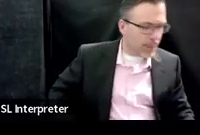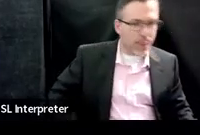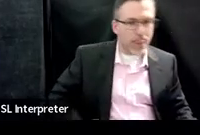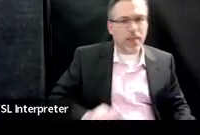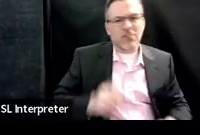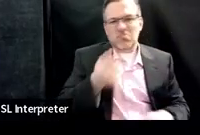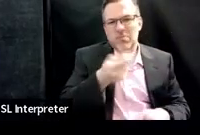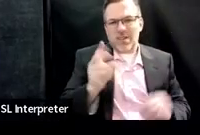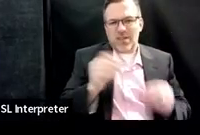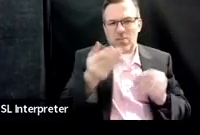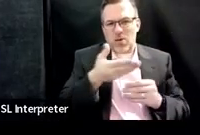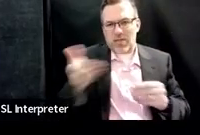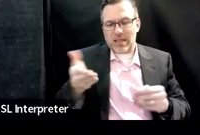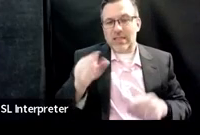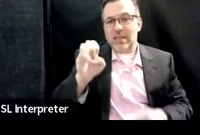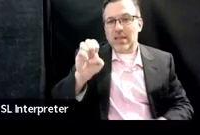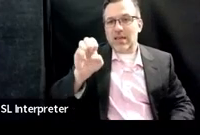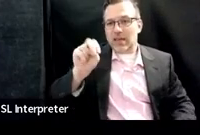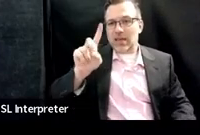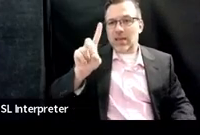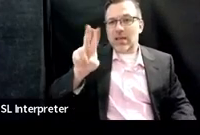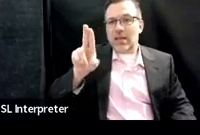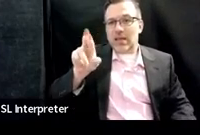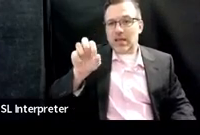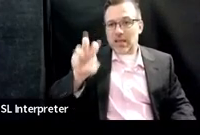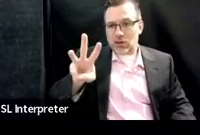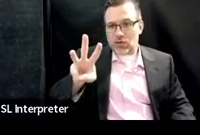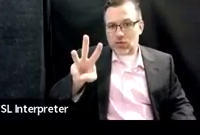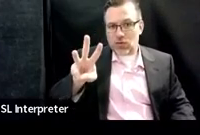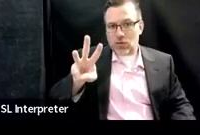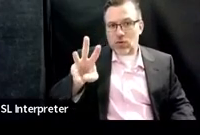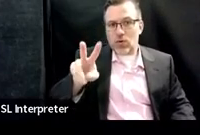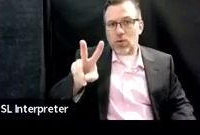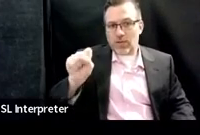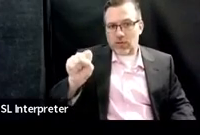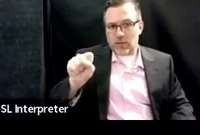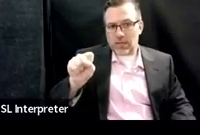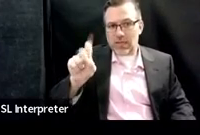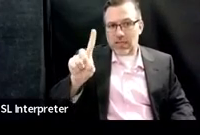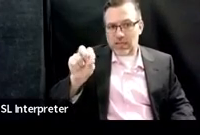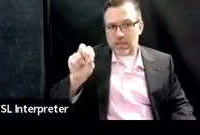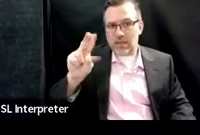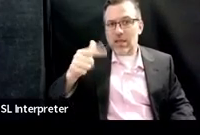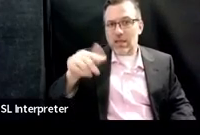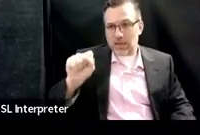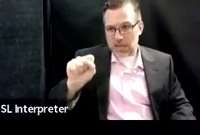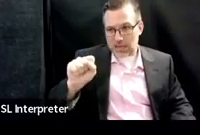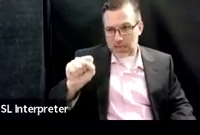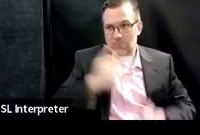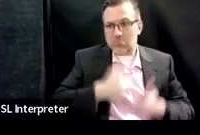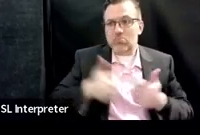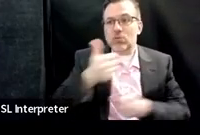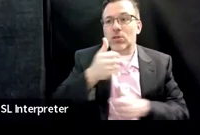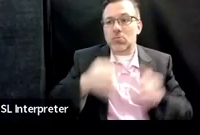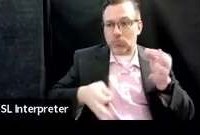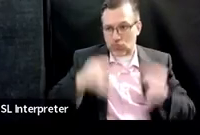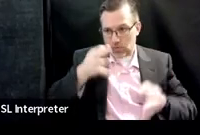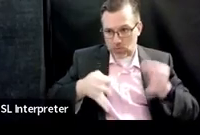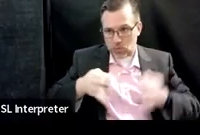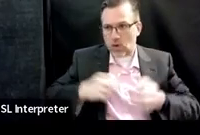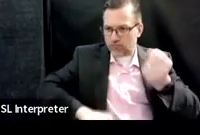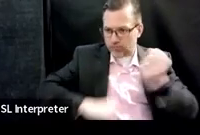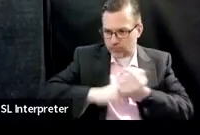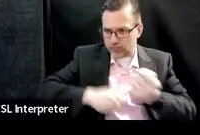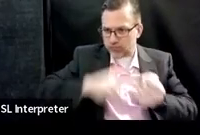That was the Supreme Court ruling in Andrew F. Where they sided with the parents that they were